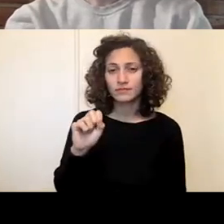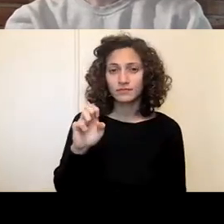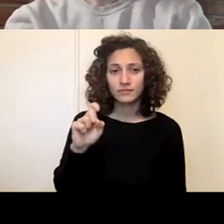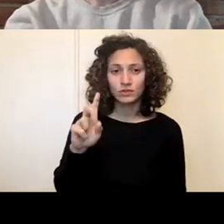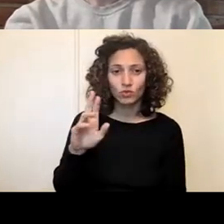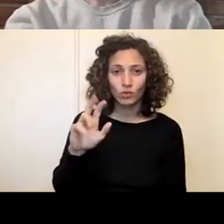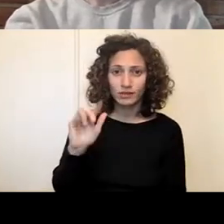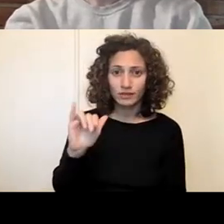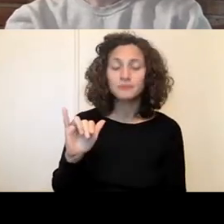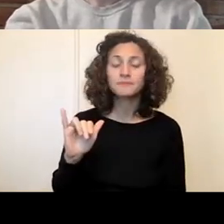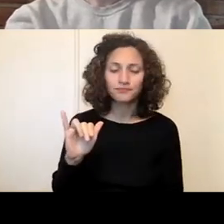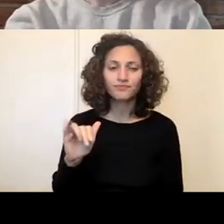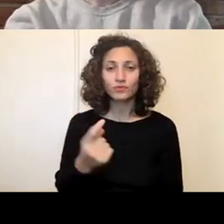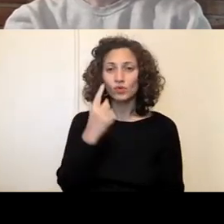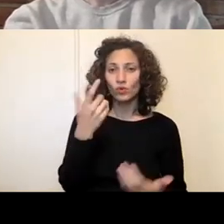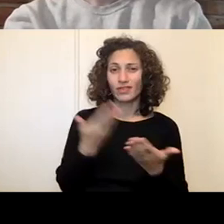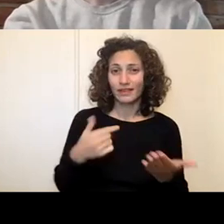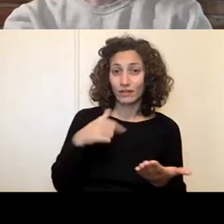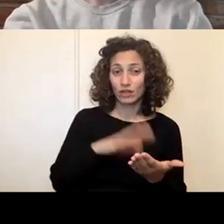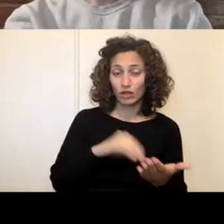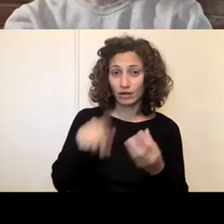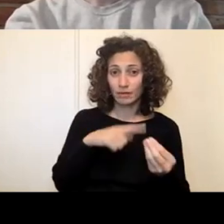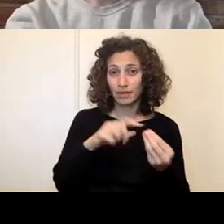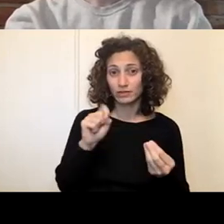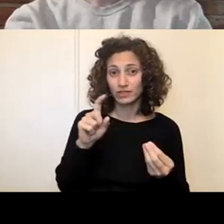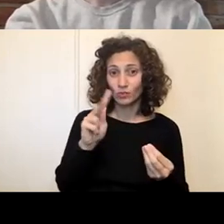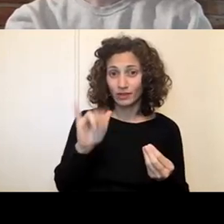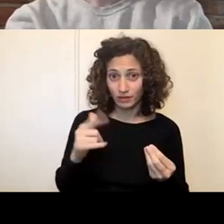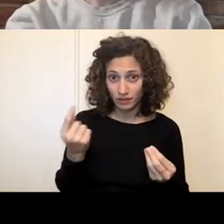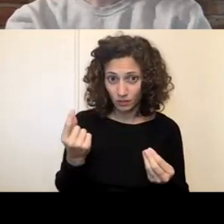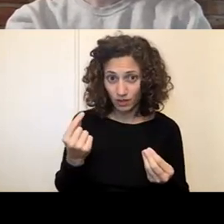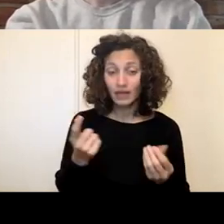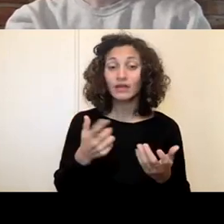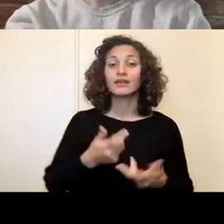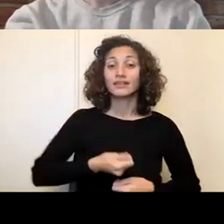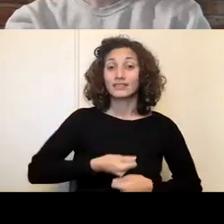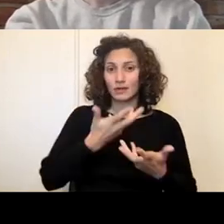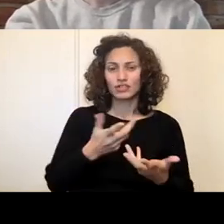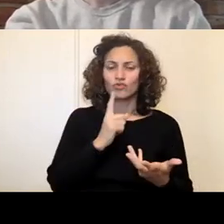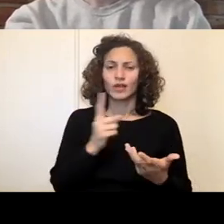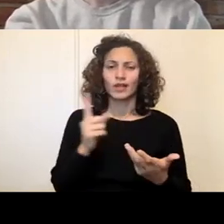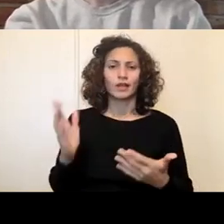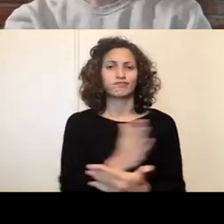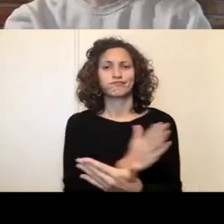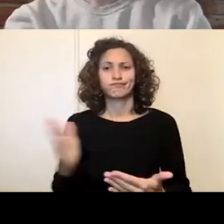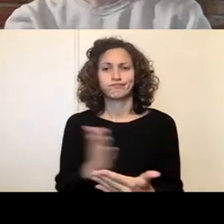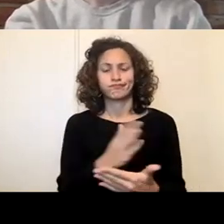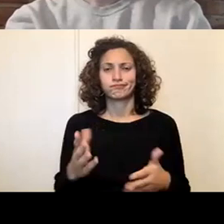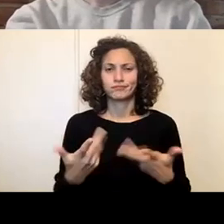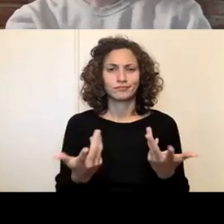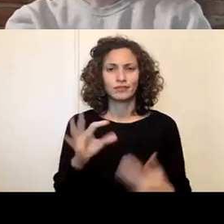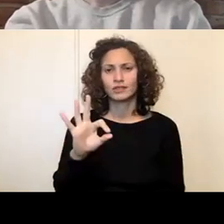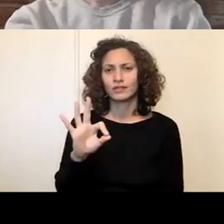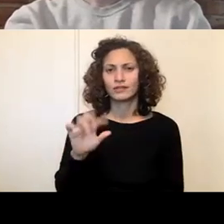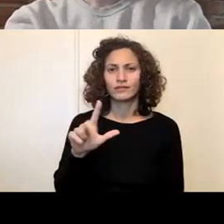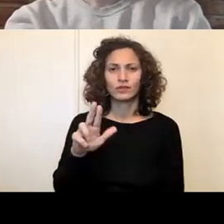One of those things I've learned about sexuality is expression of it, is fluid. So